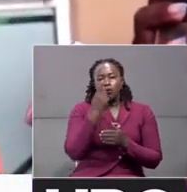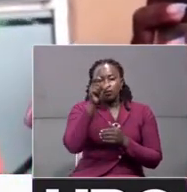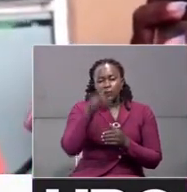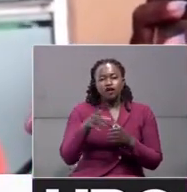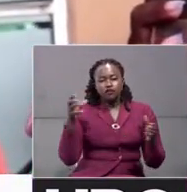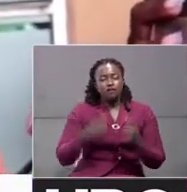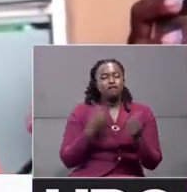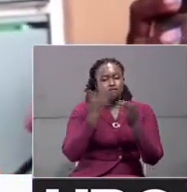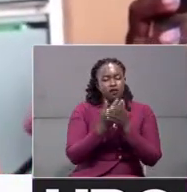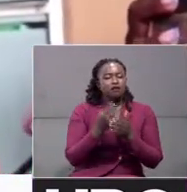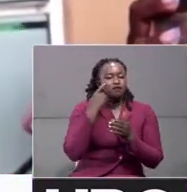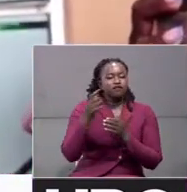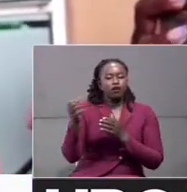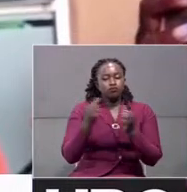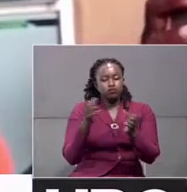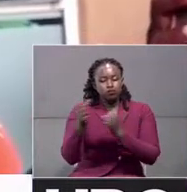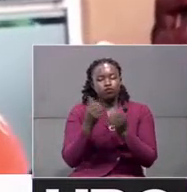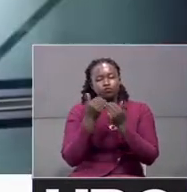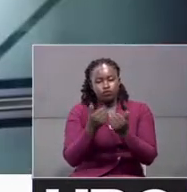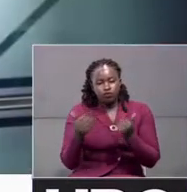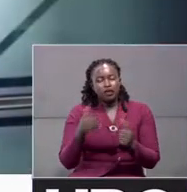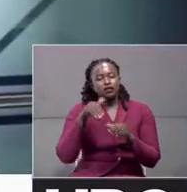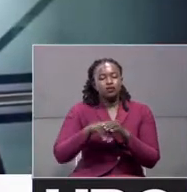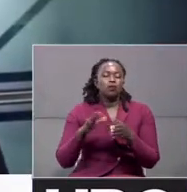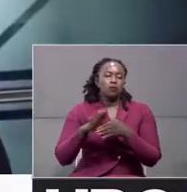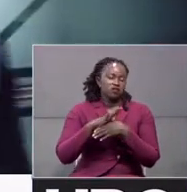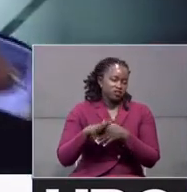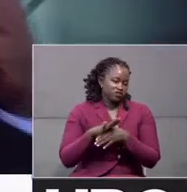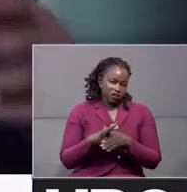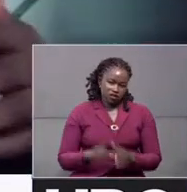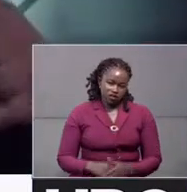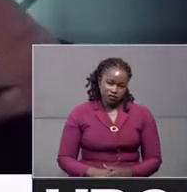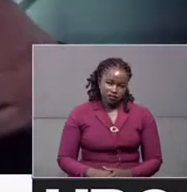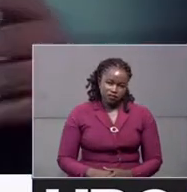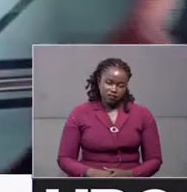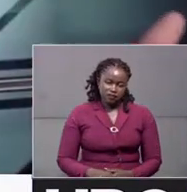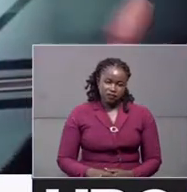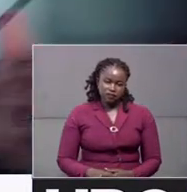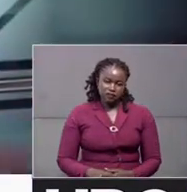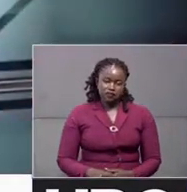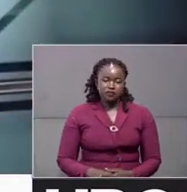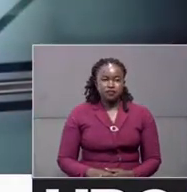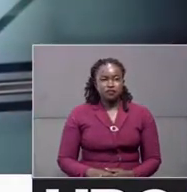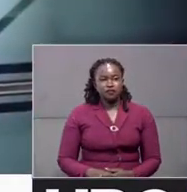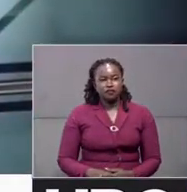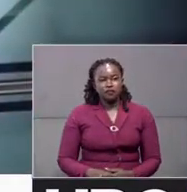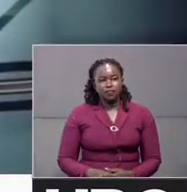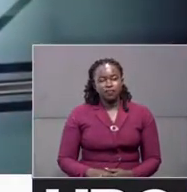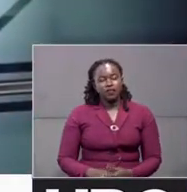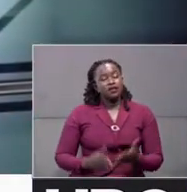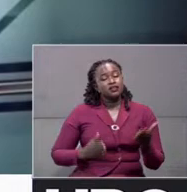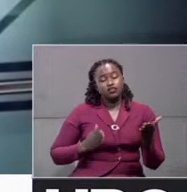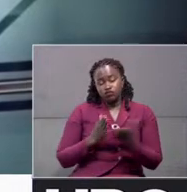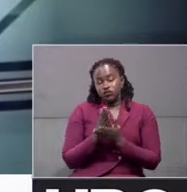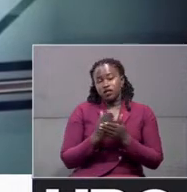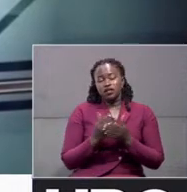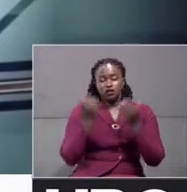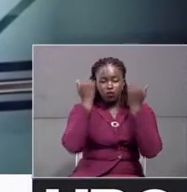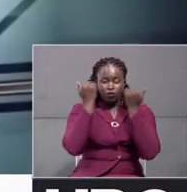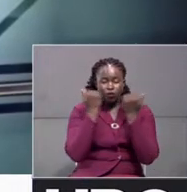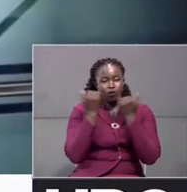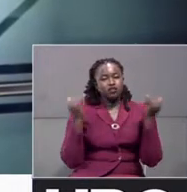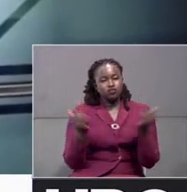arrested for recruiting children into homosexuality. So it is really an attempt by the court to throw